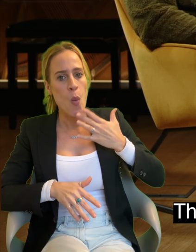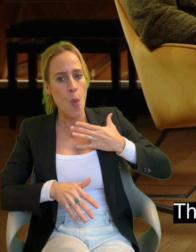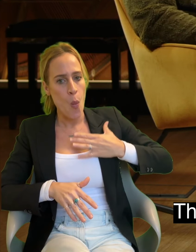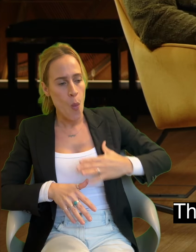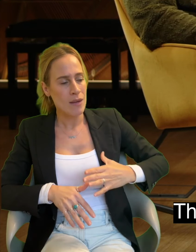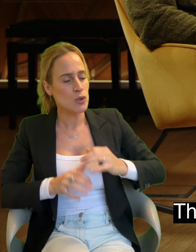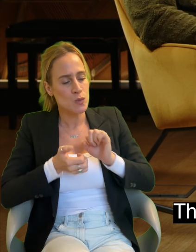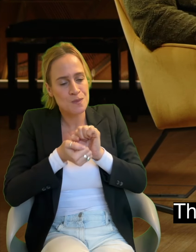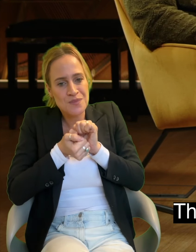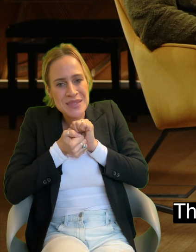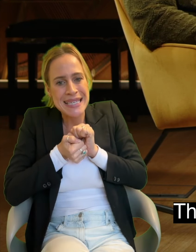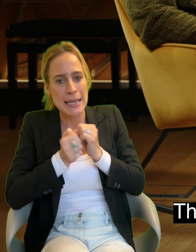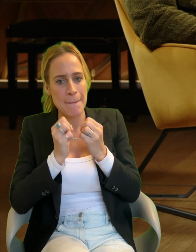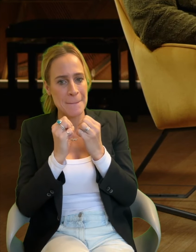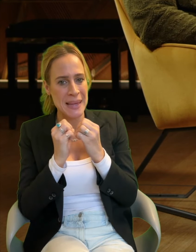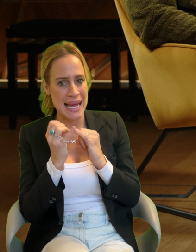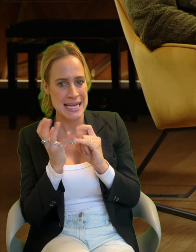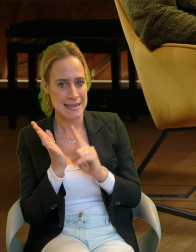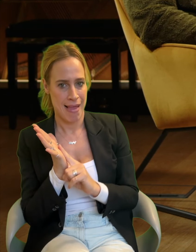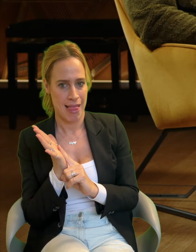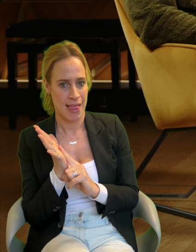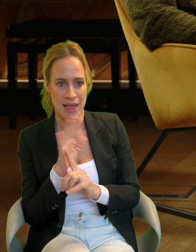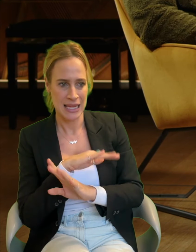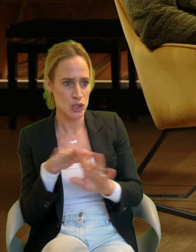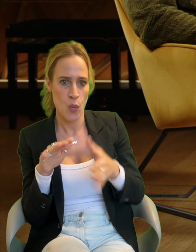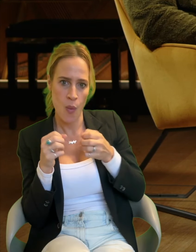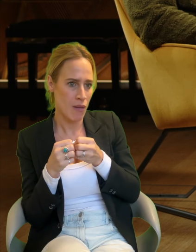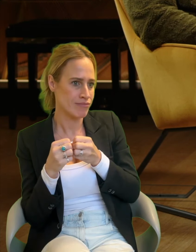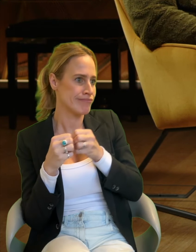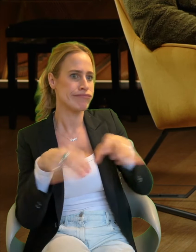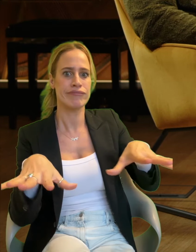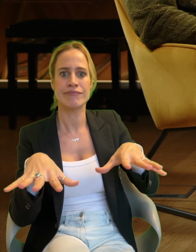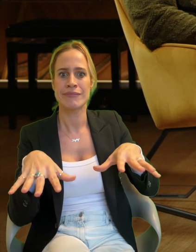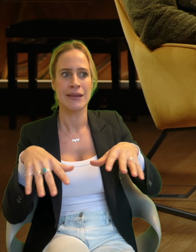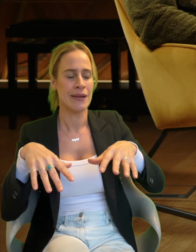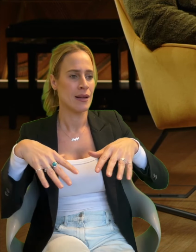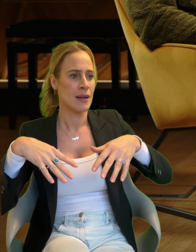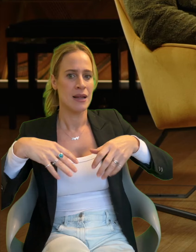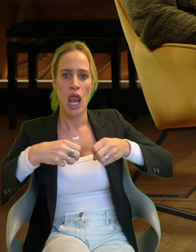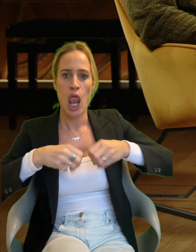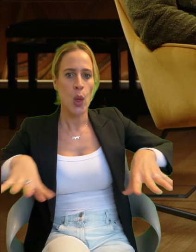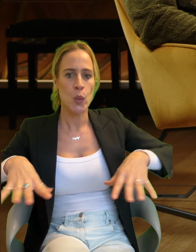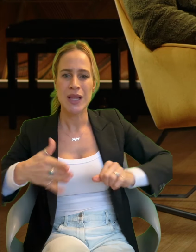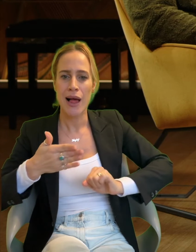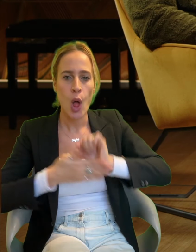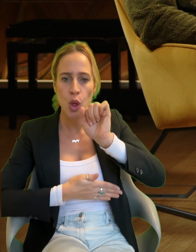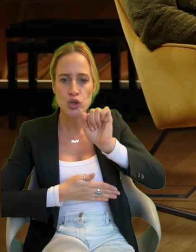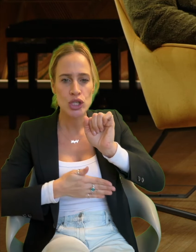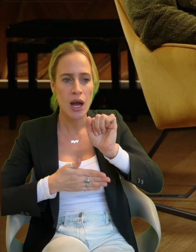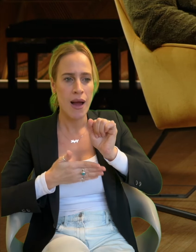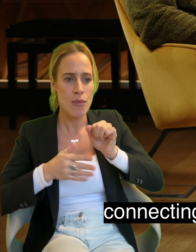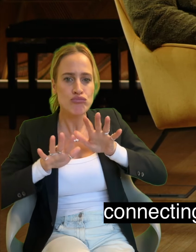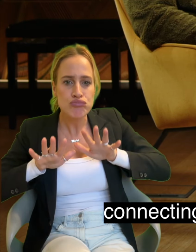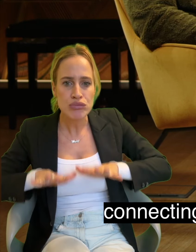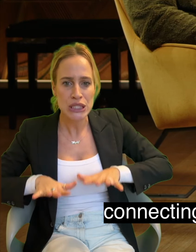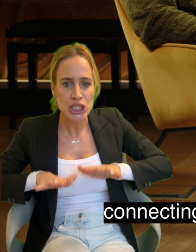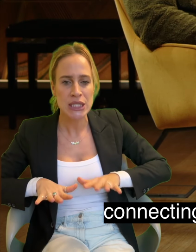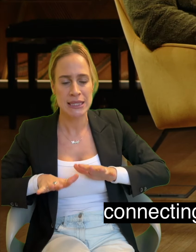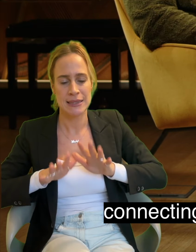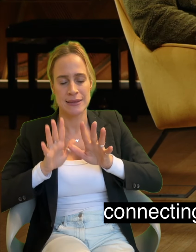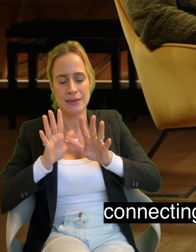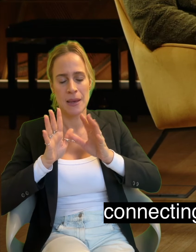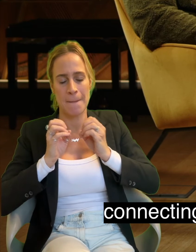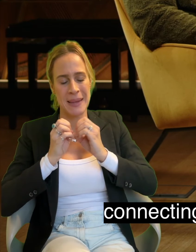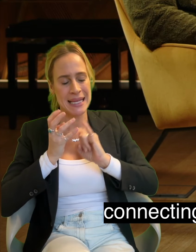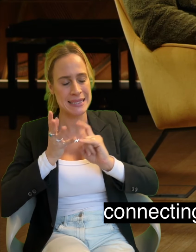their individual language. They don't want it to go away. So now of globalization, everyone's connecting